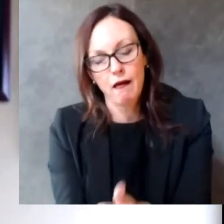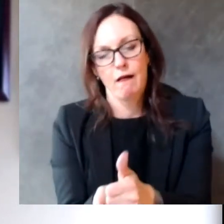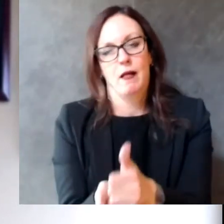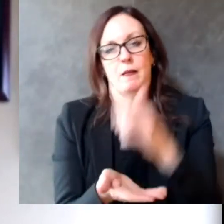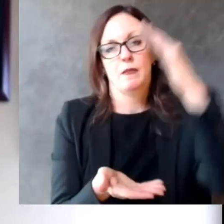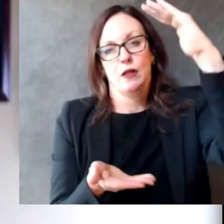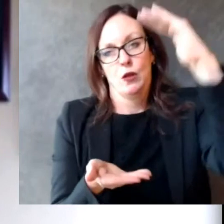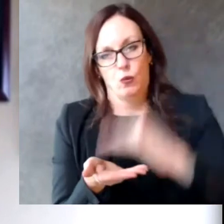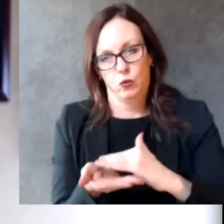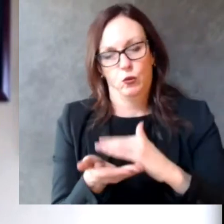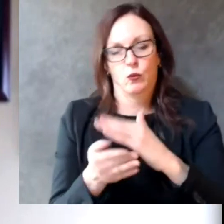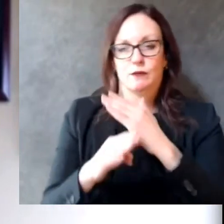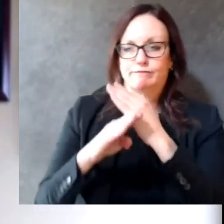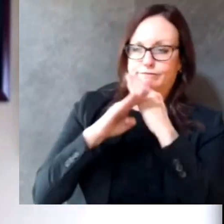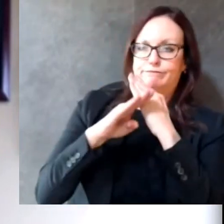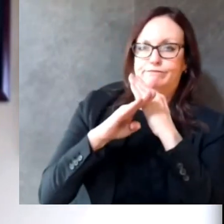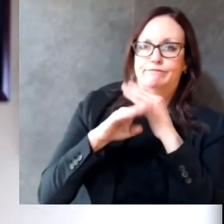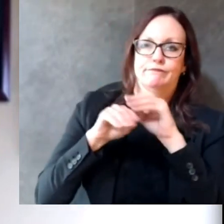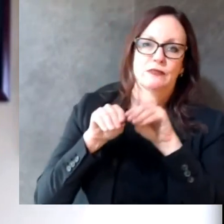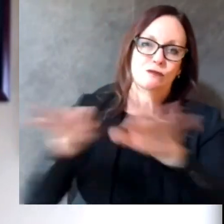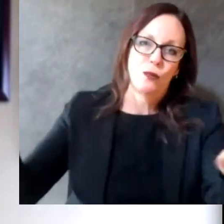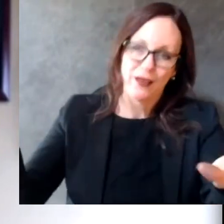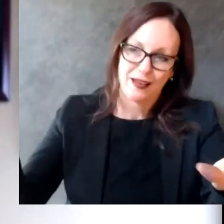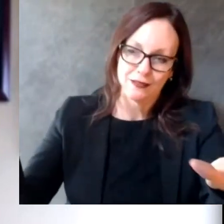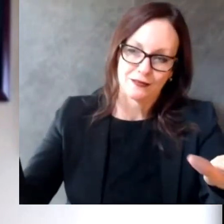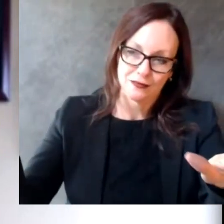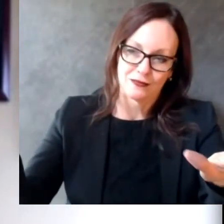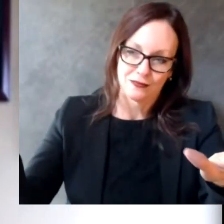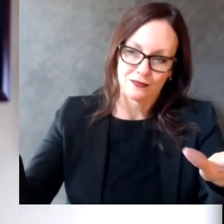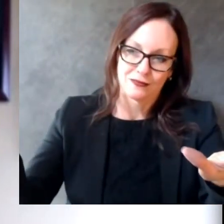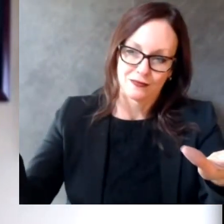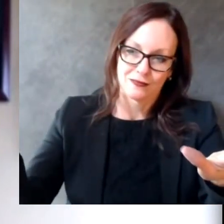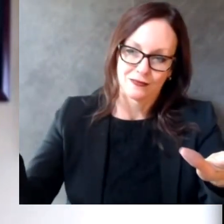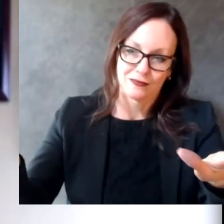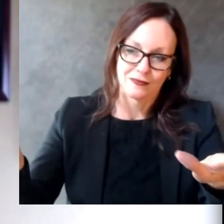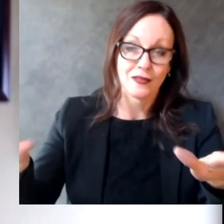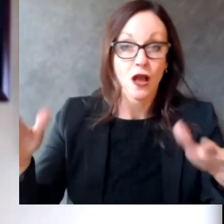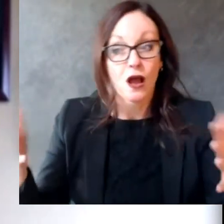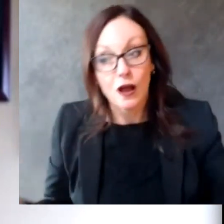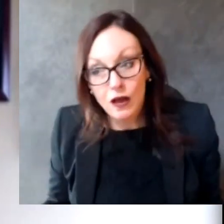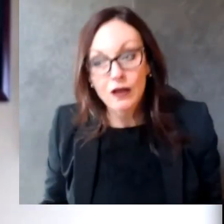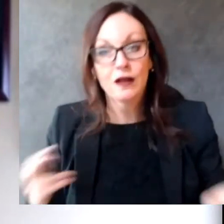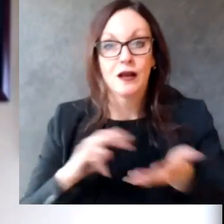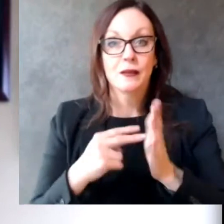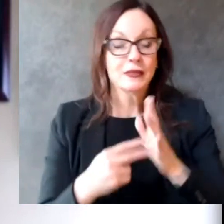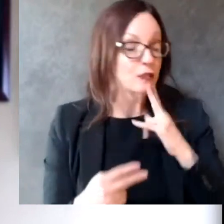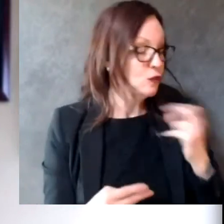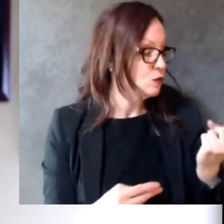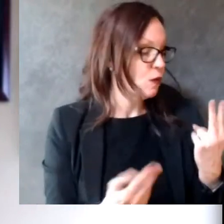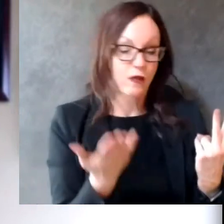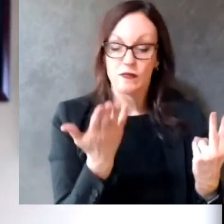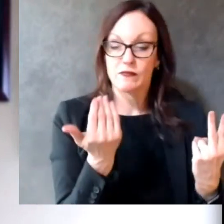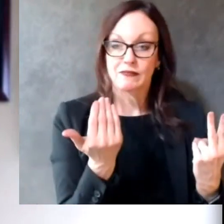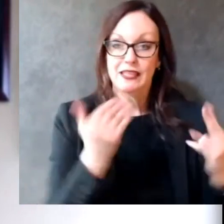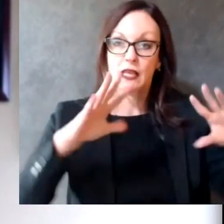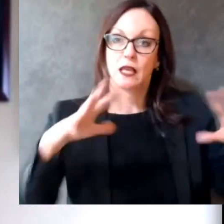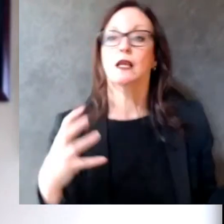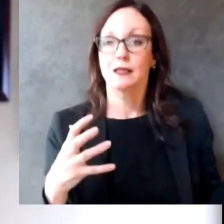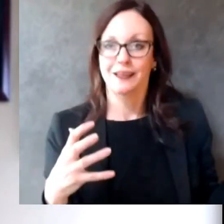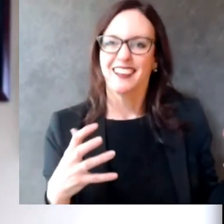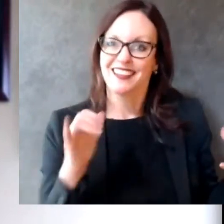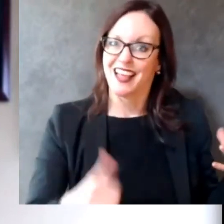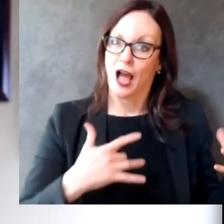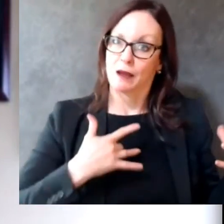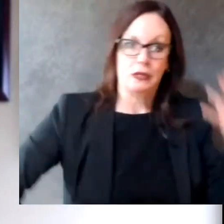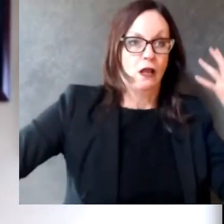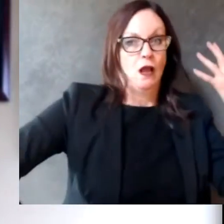susceptible people from becoming infected, both to protect their health. And it's also very wrong to trivialize the potential